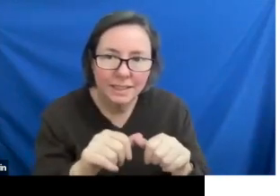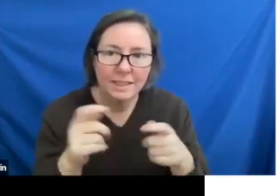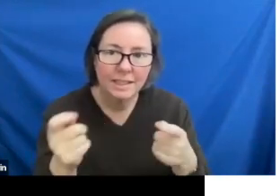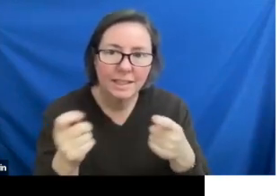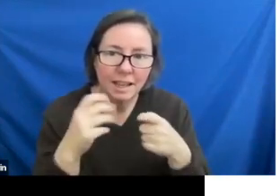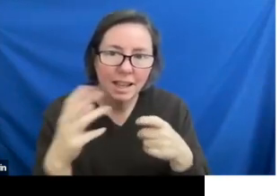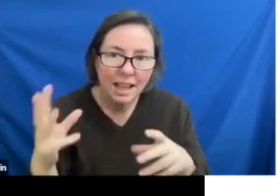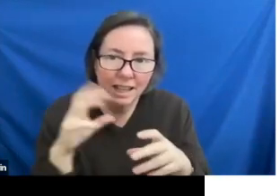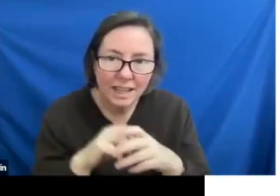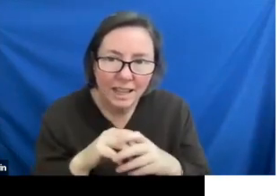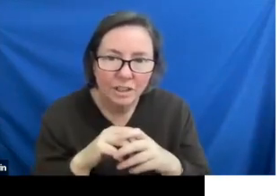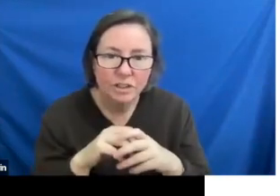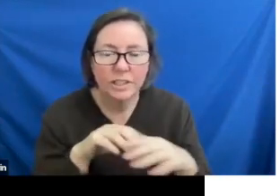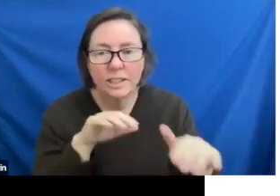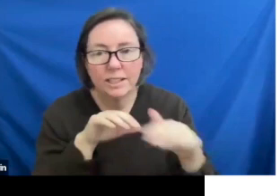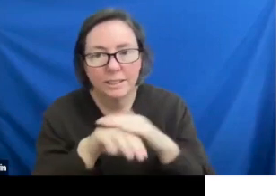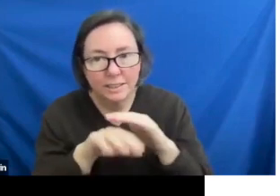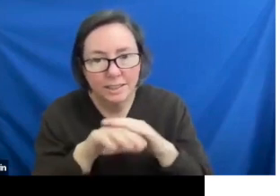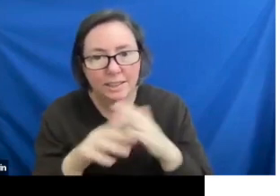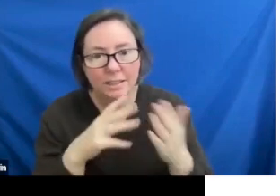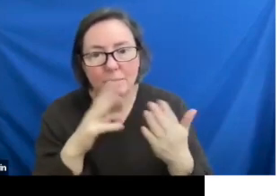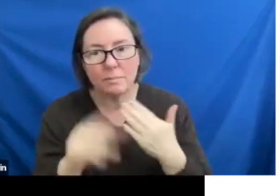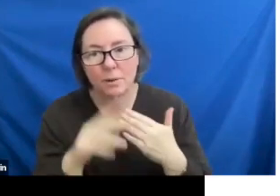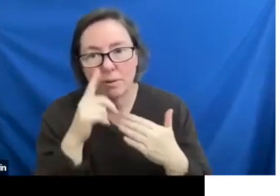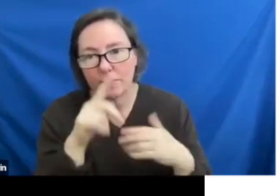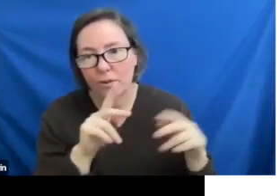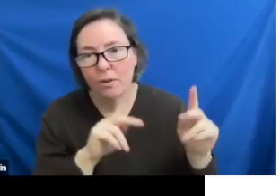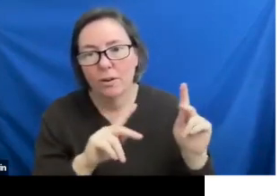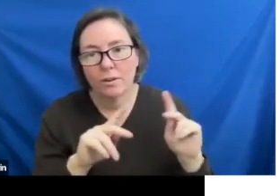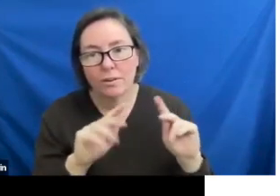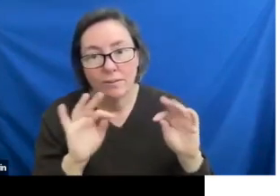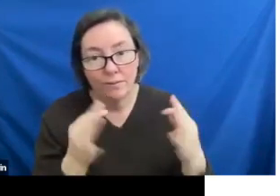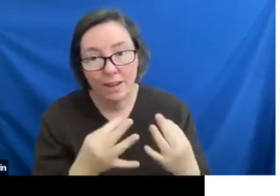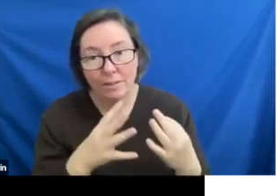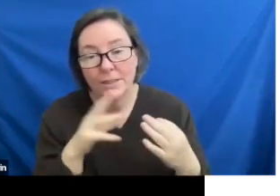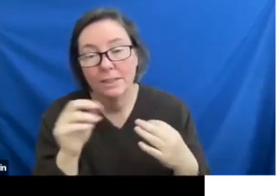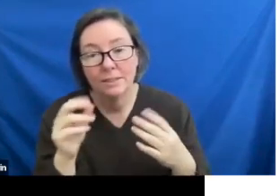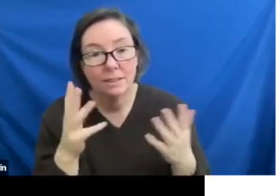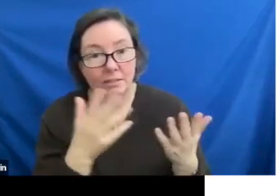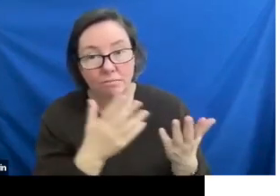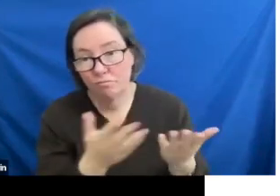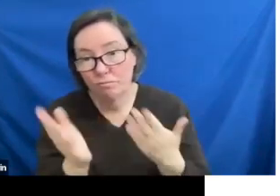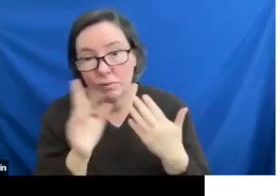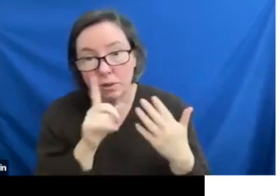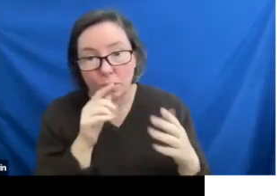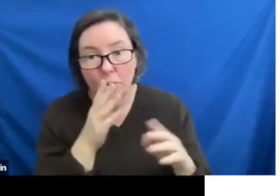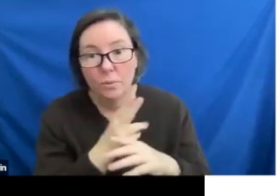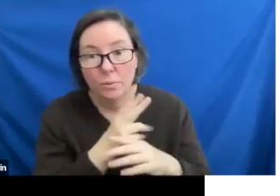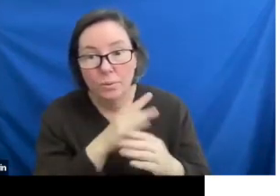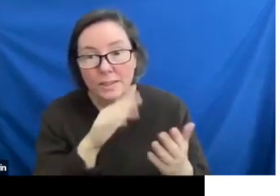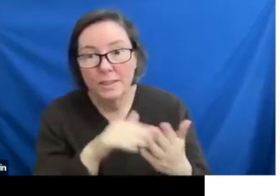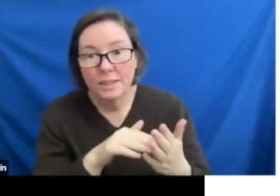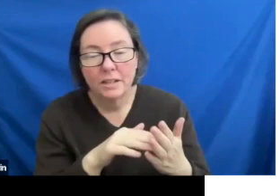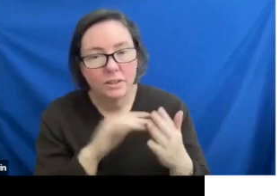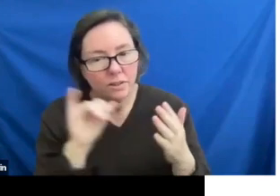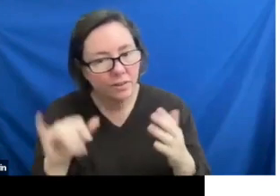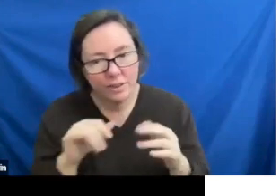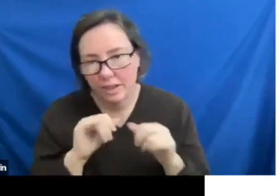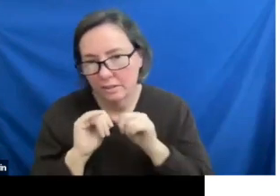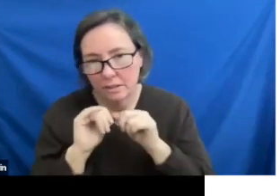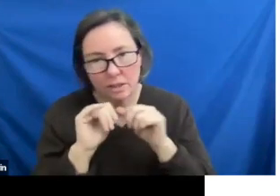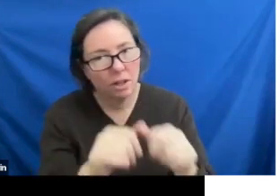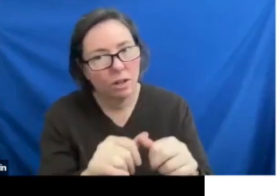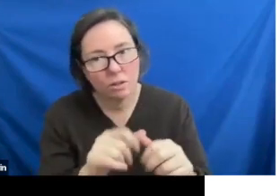engaging, and accessible programming for families. And that those efforts are ongoing. And I just want